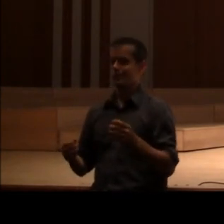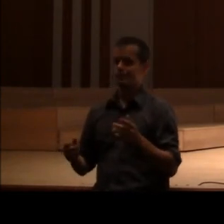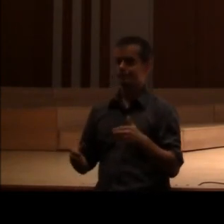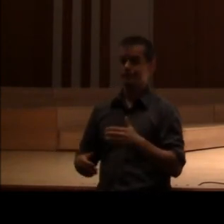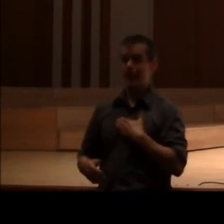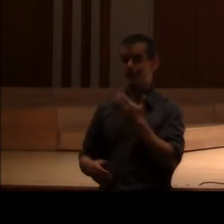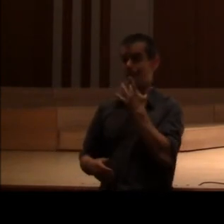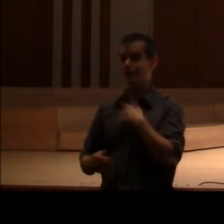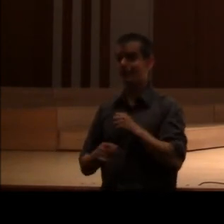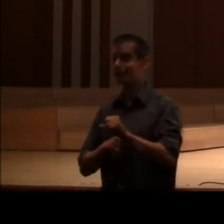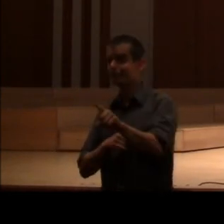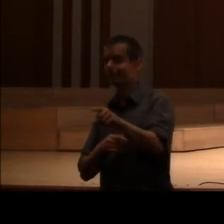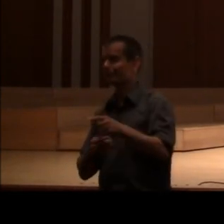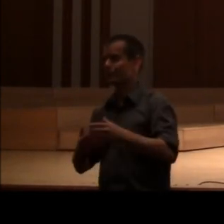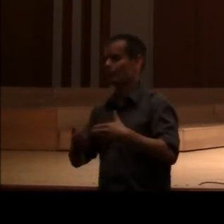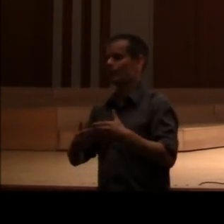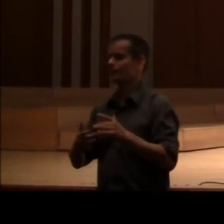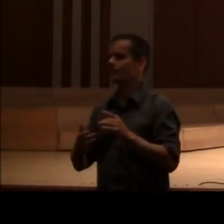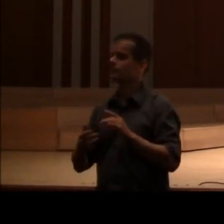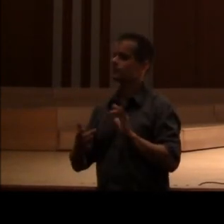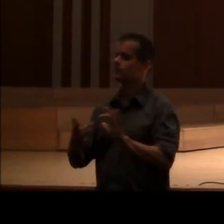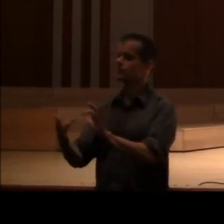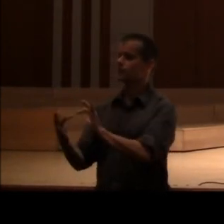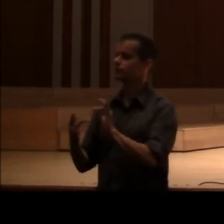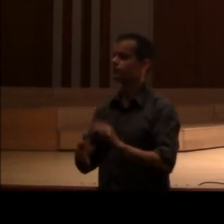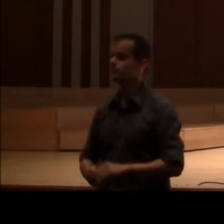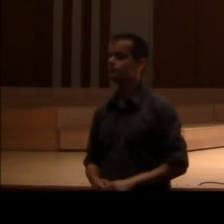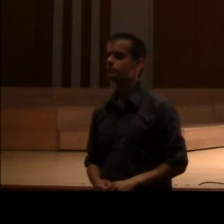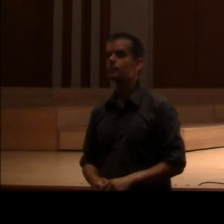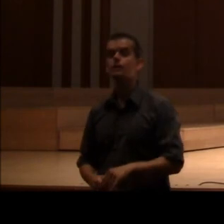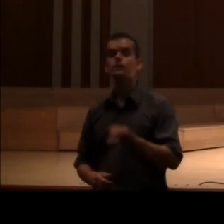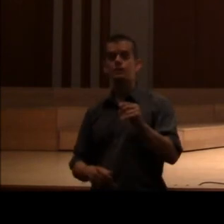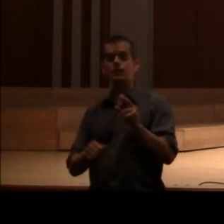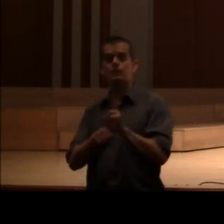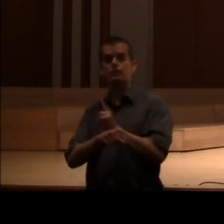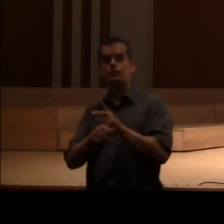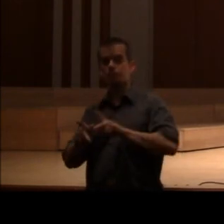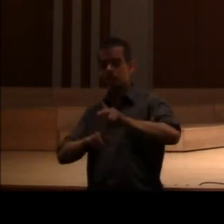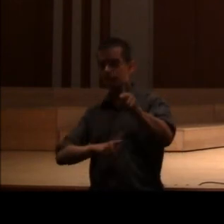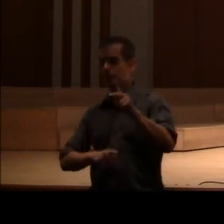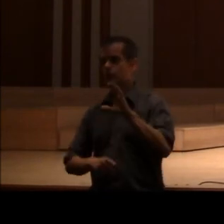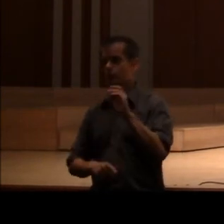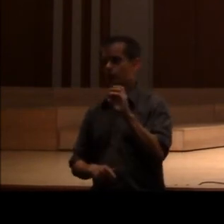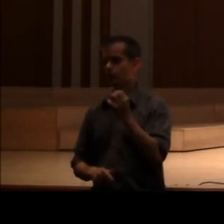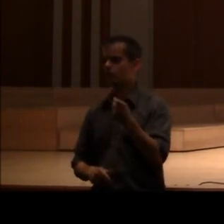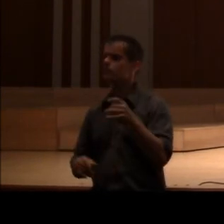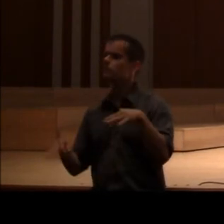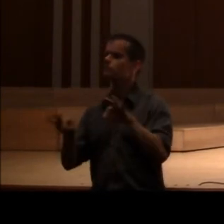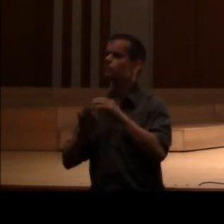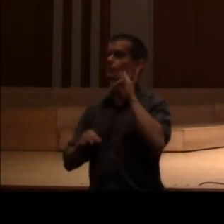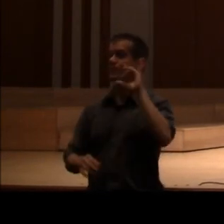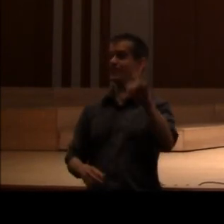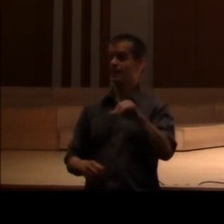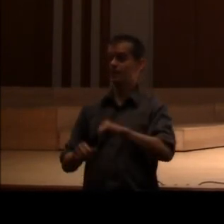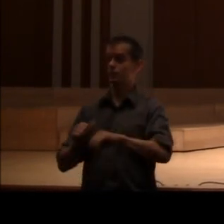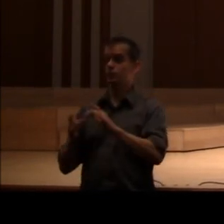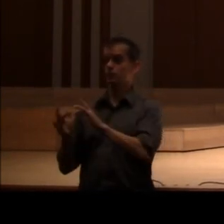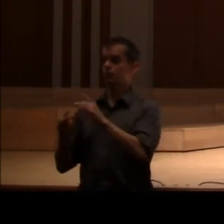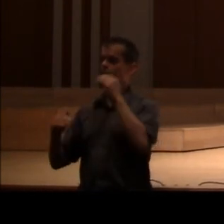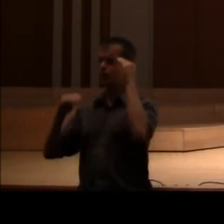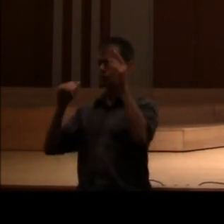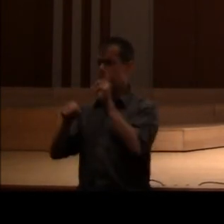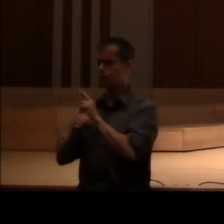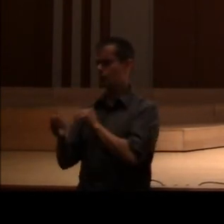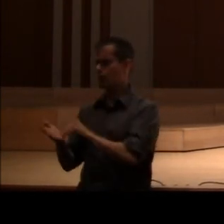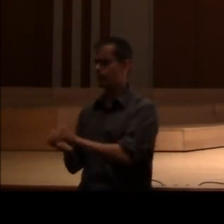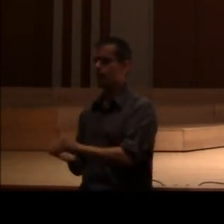that connection needs to be. That's awesome. Using it in a professional context. I think the important thing to realize for that is that you use social networking a lot as adults. If